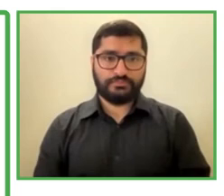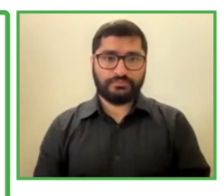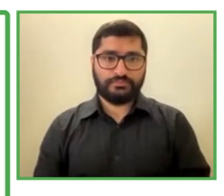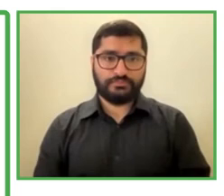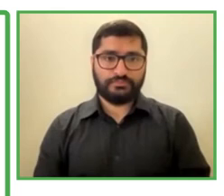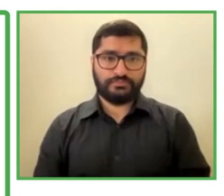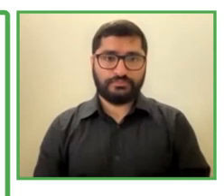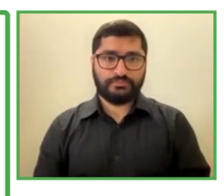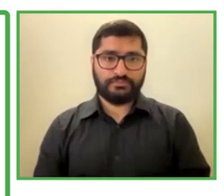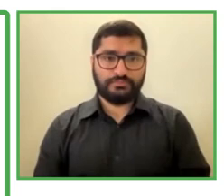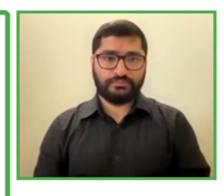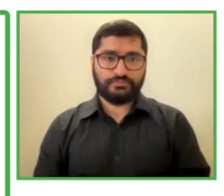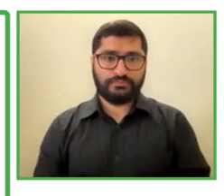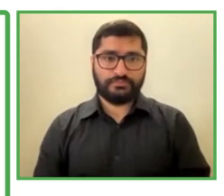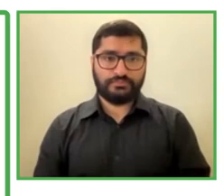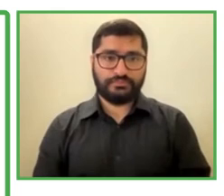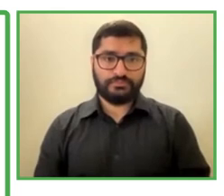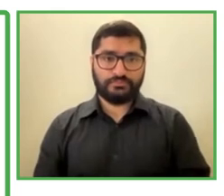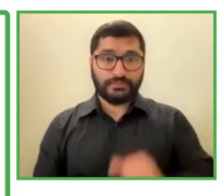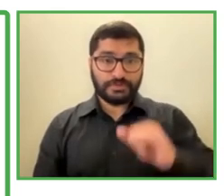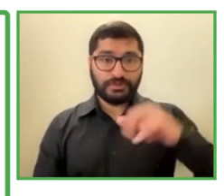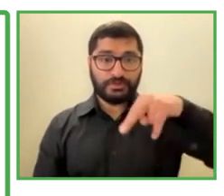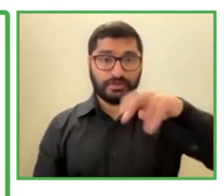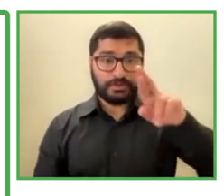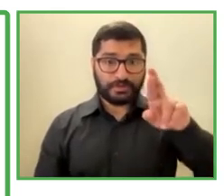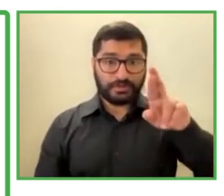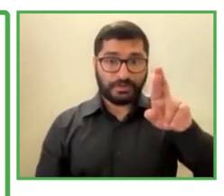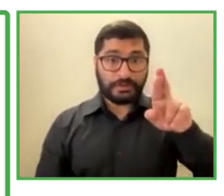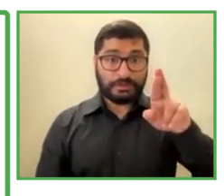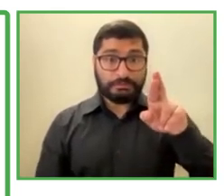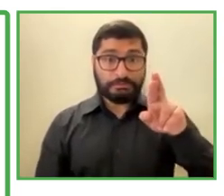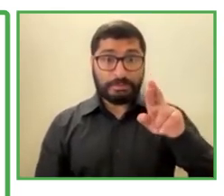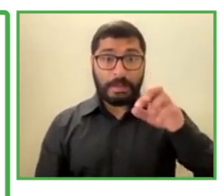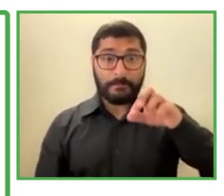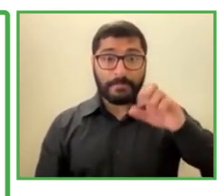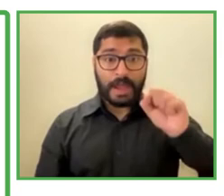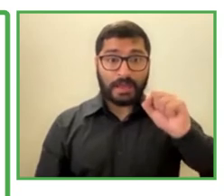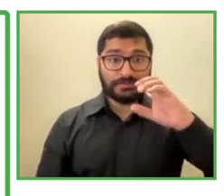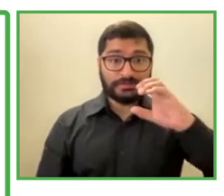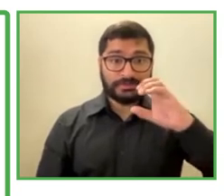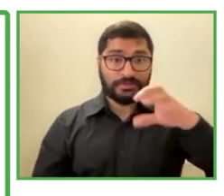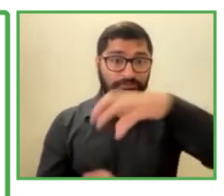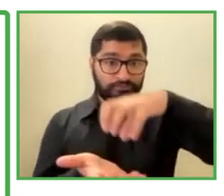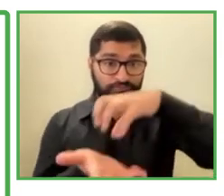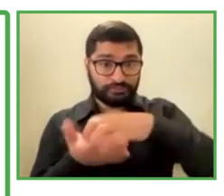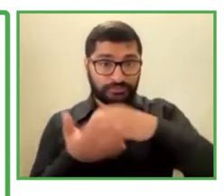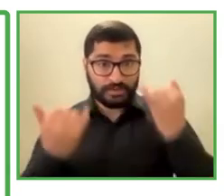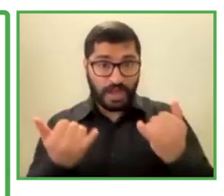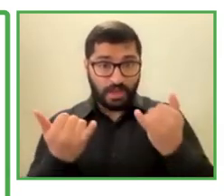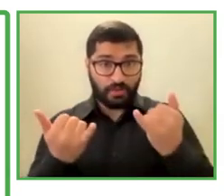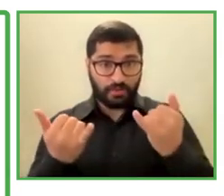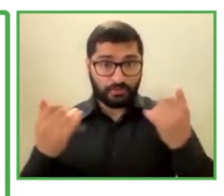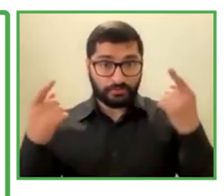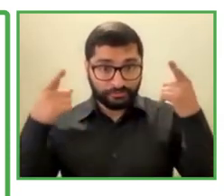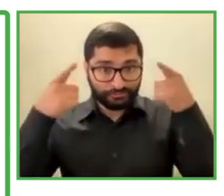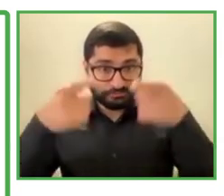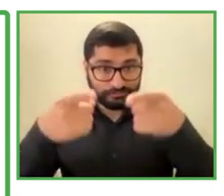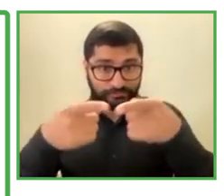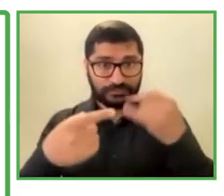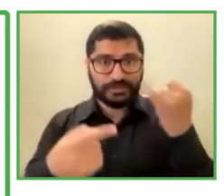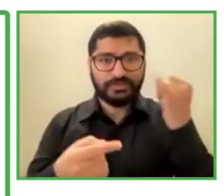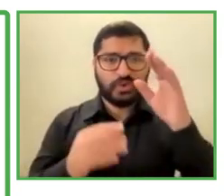Thank you very much, Vivi. Well, the National Institute for Rehabilitation, Pedro Aguirre Cerda, is an institution, a public institution that